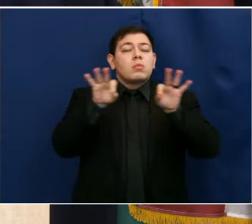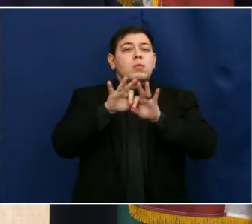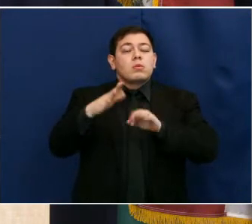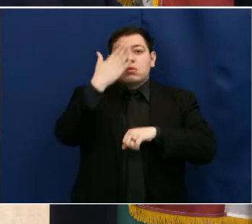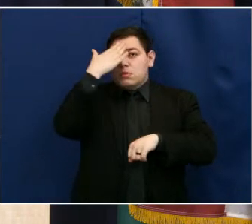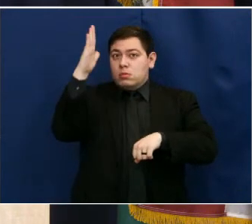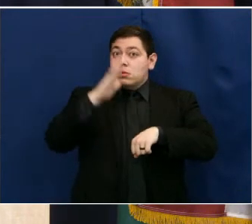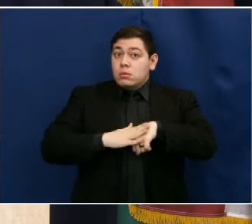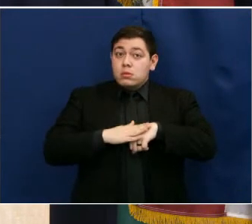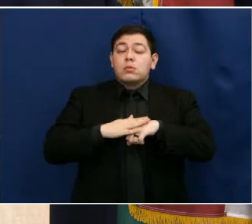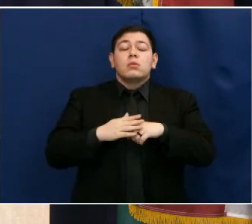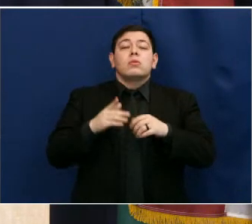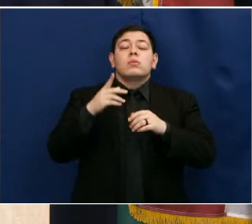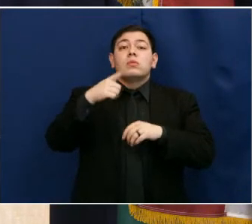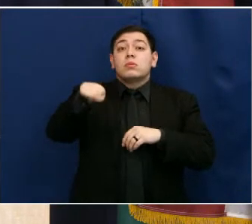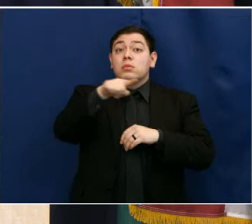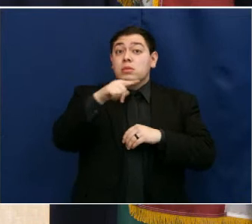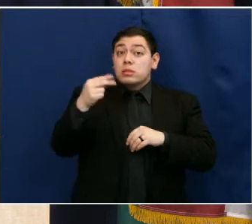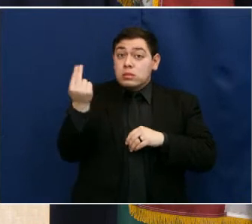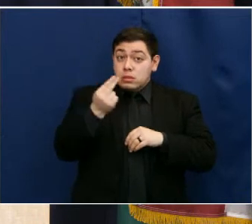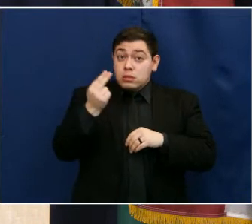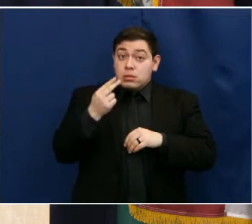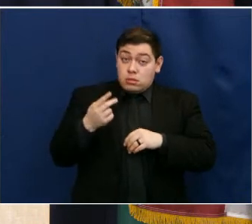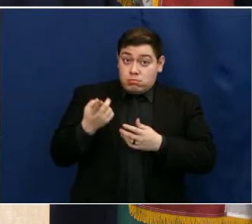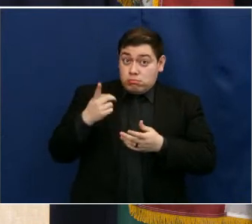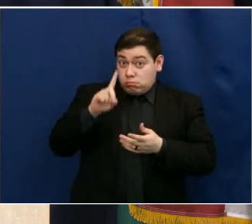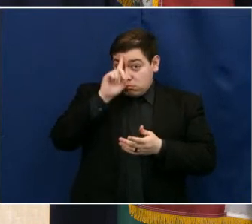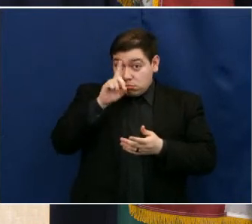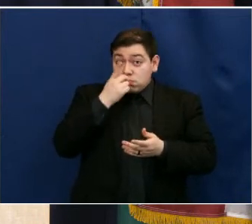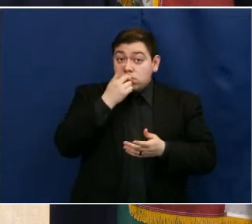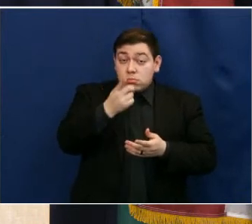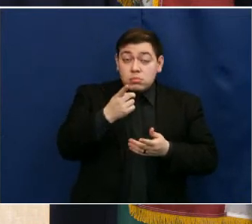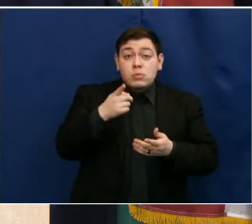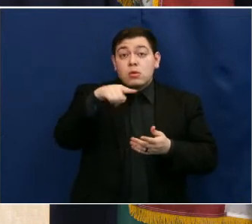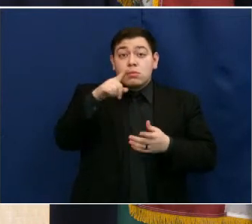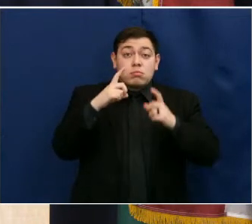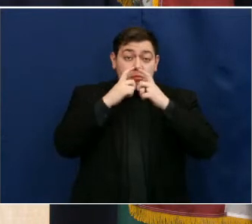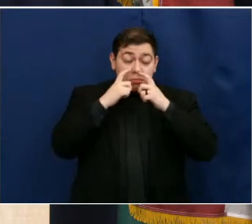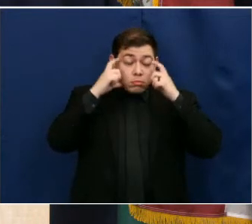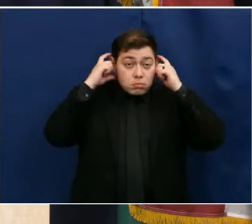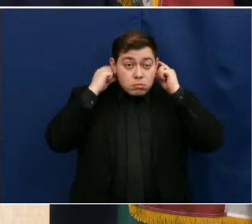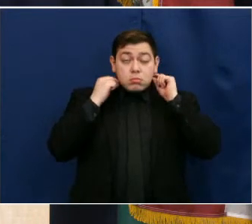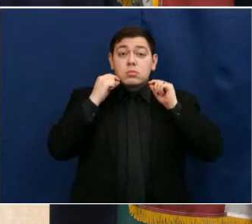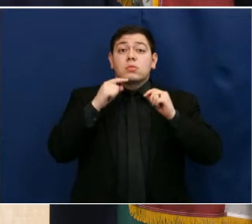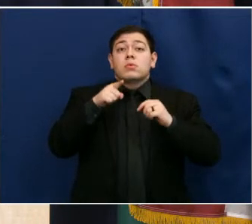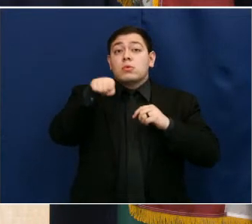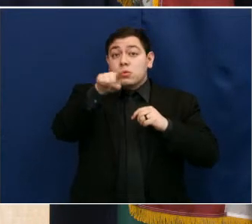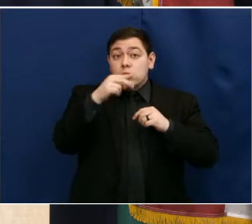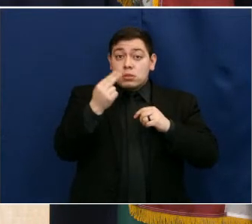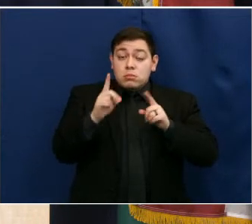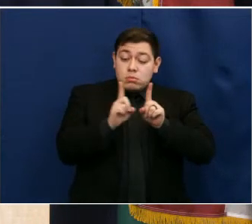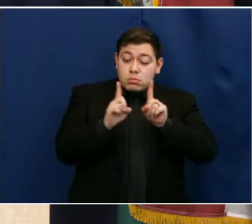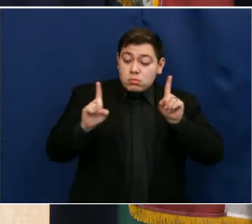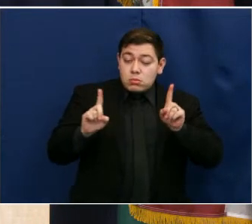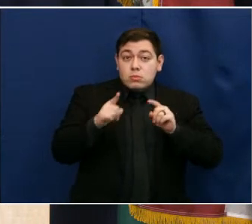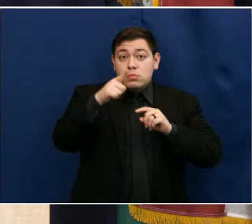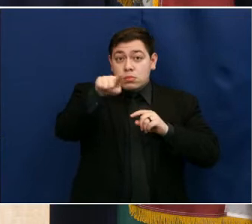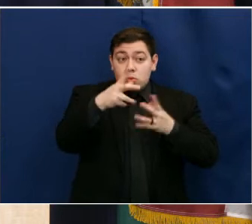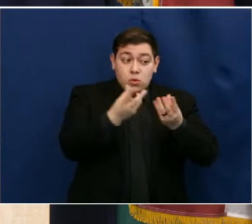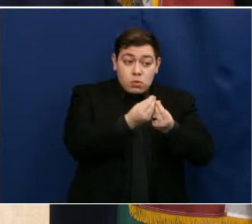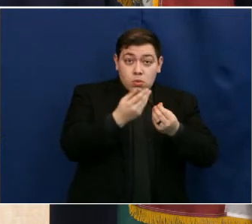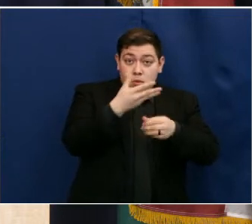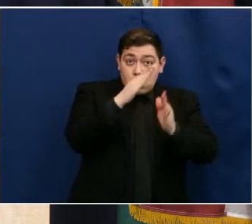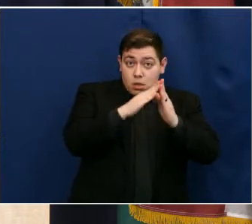sigan con las mismas indicaciones de seguir usando todo lo que tenemos que hacer para que